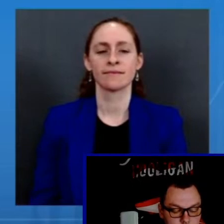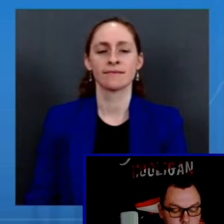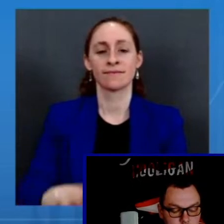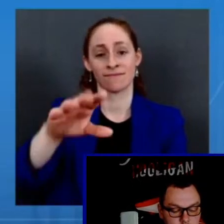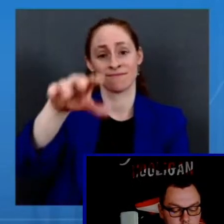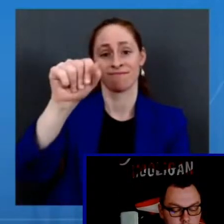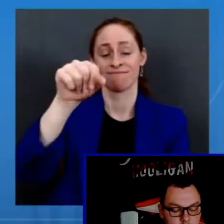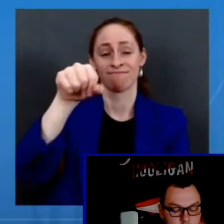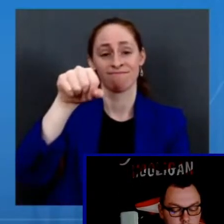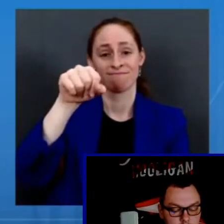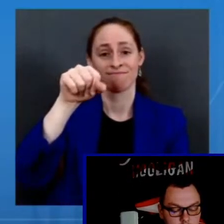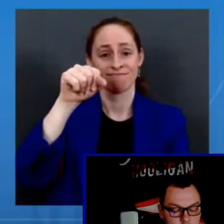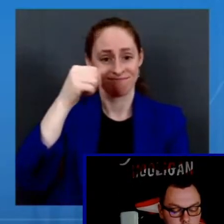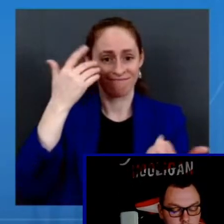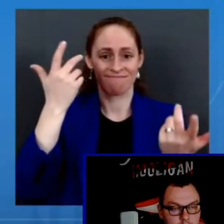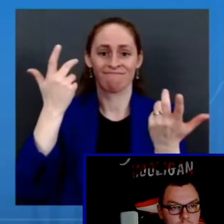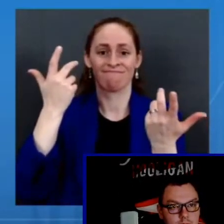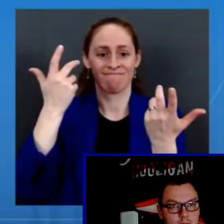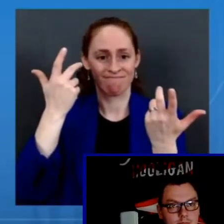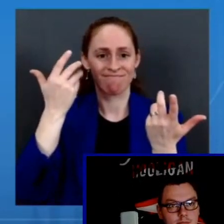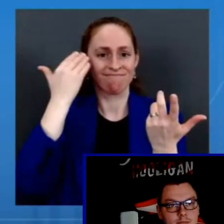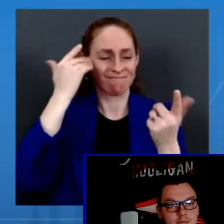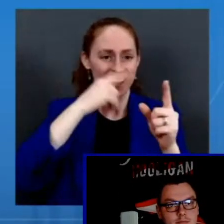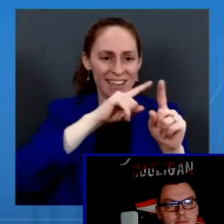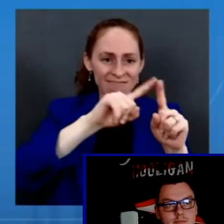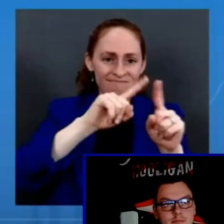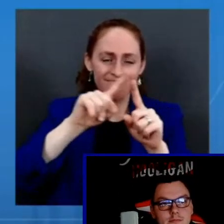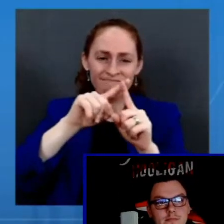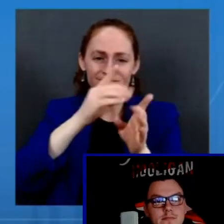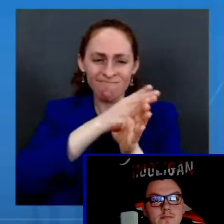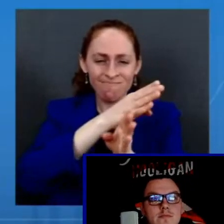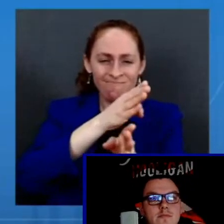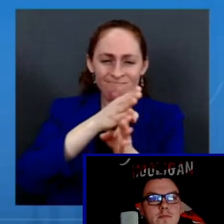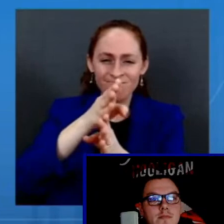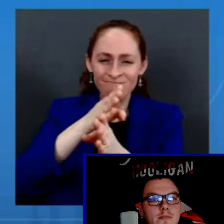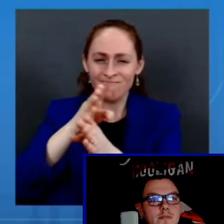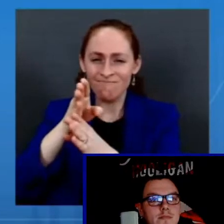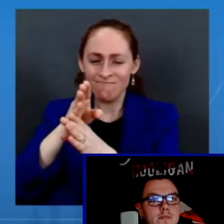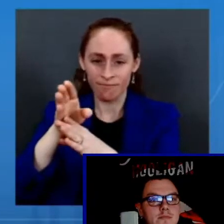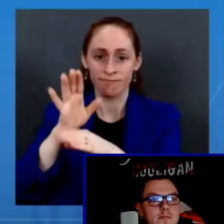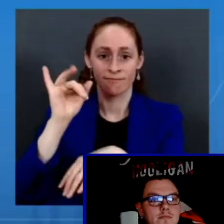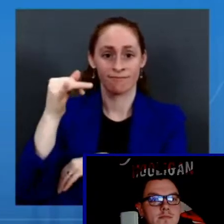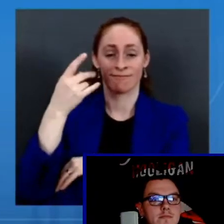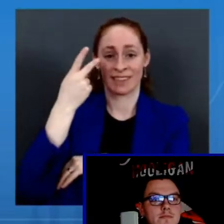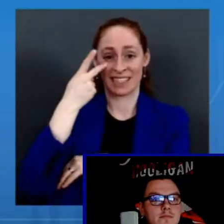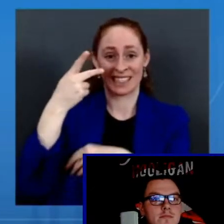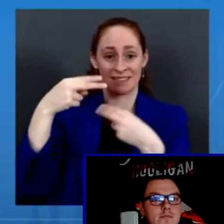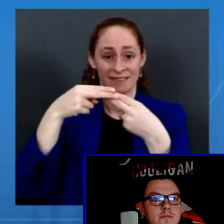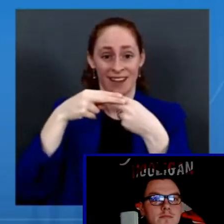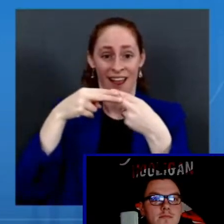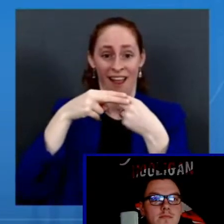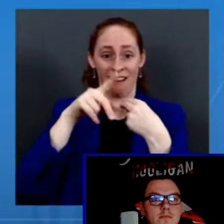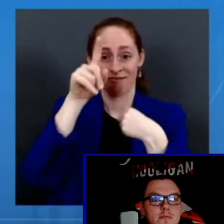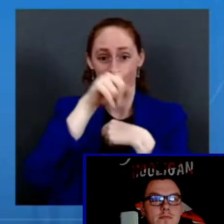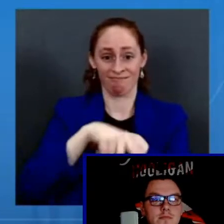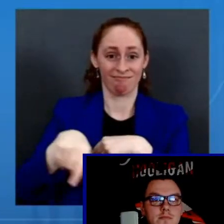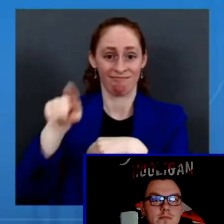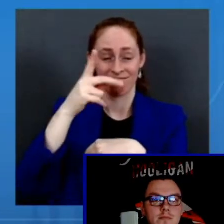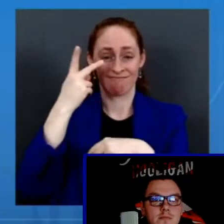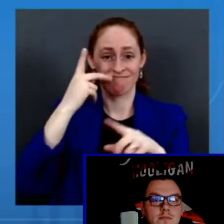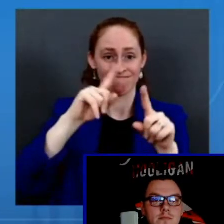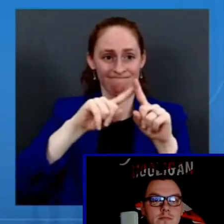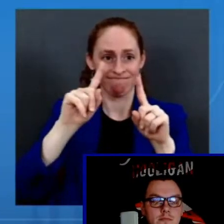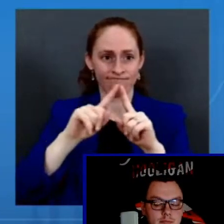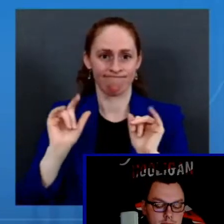antibodies shown on the slide here very likely will not work against Omicron. And those